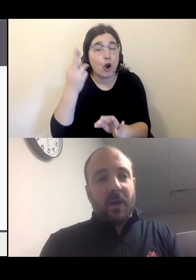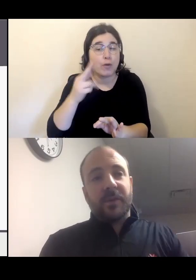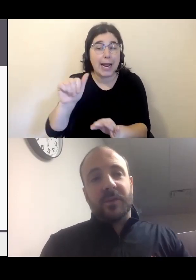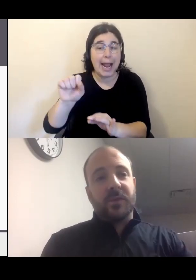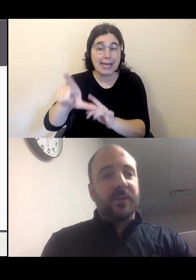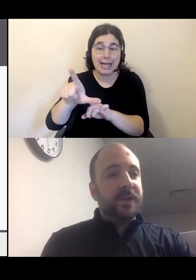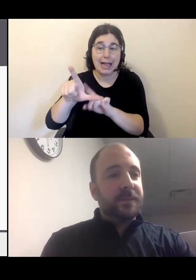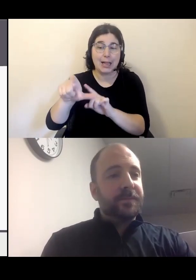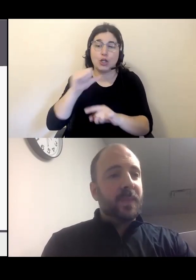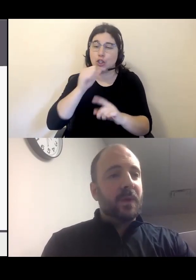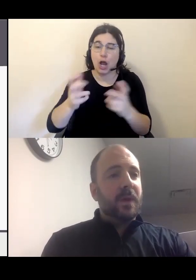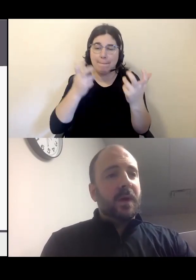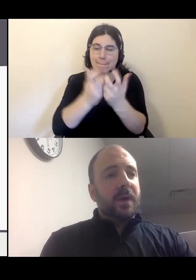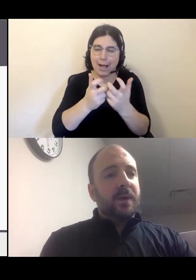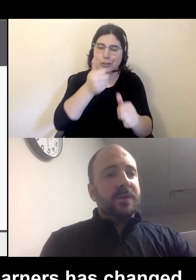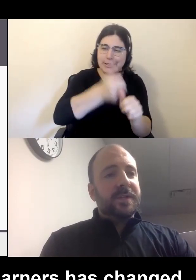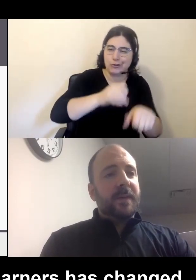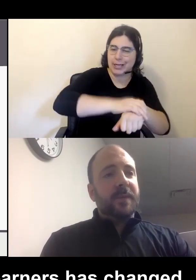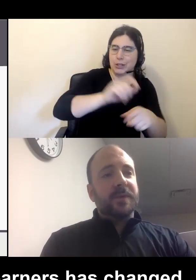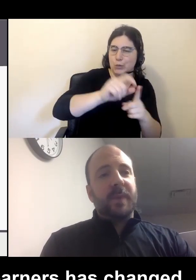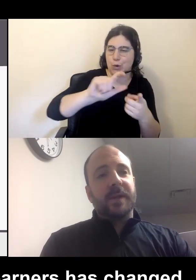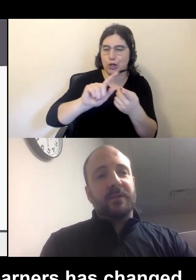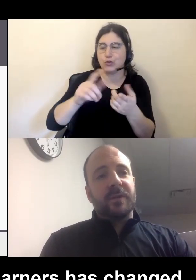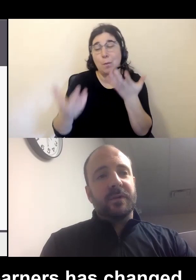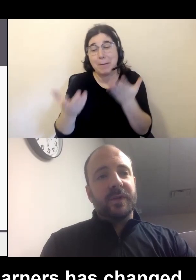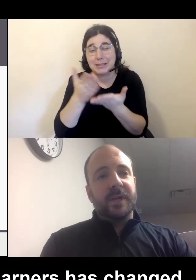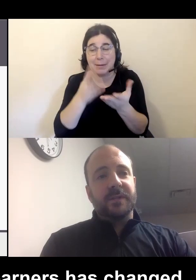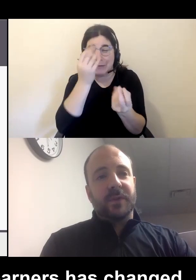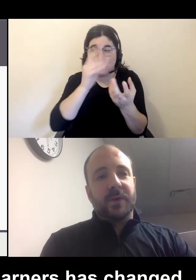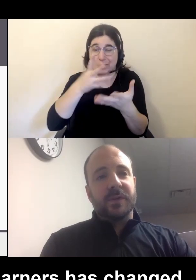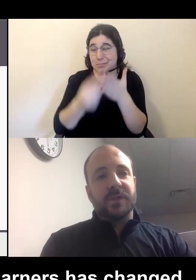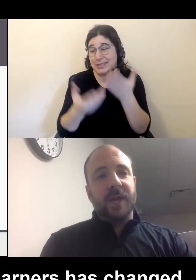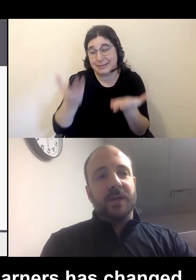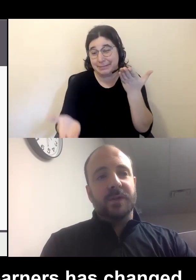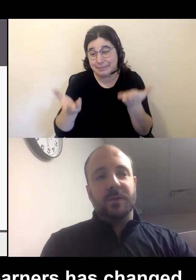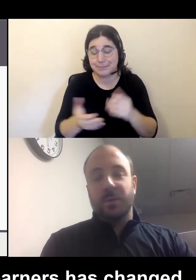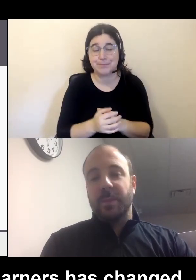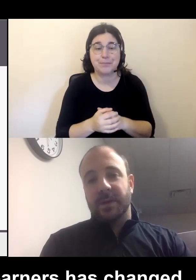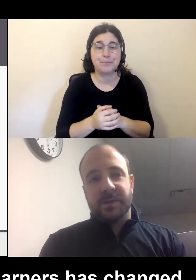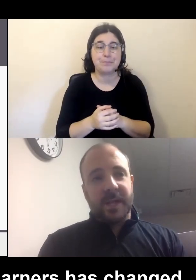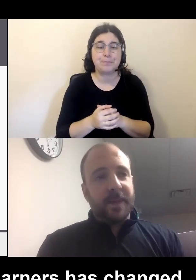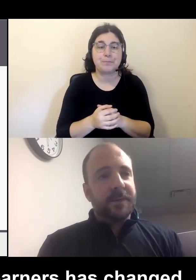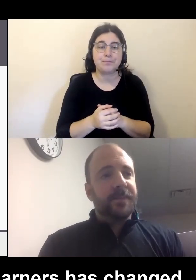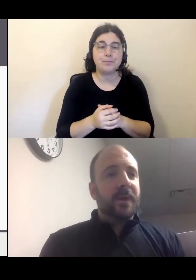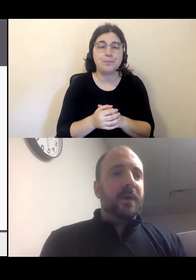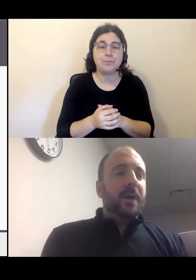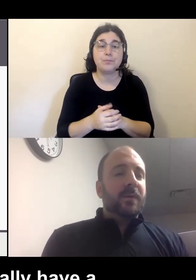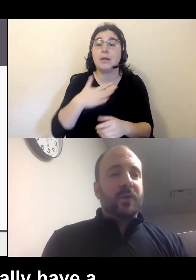may get lost in translation. To say my perspective for the needs of learners has changed would be an